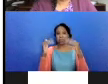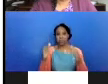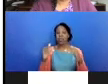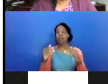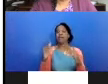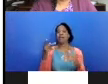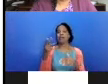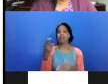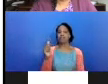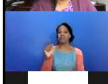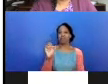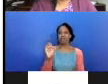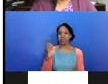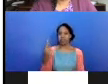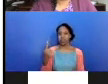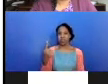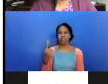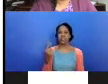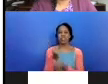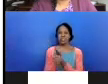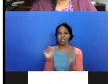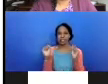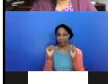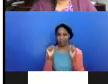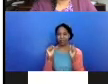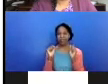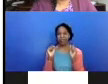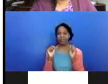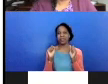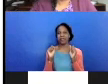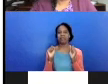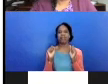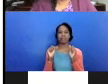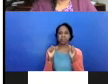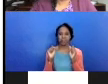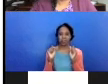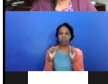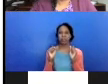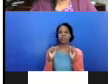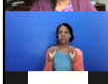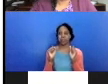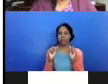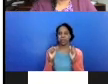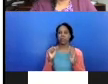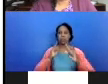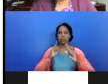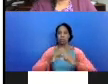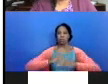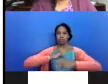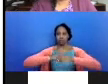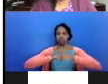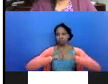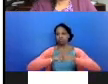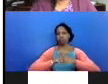and women's shelters as part of that, establishing safety for individuals, and then also looking at